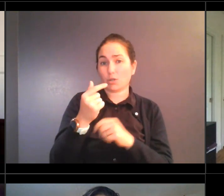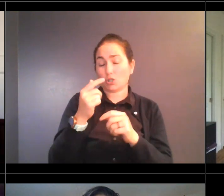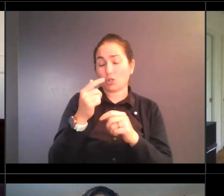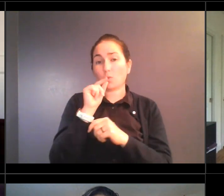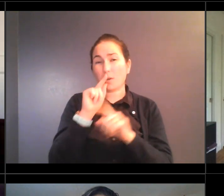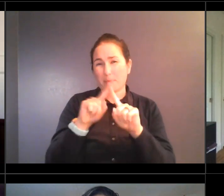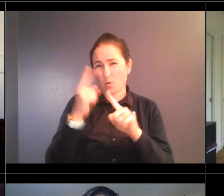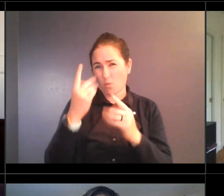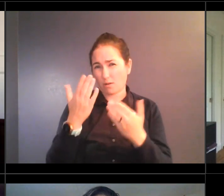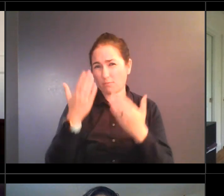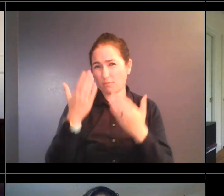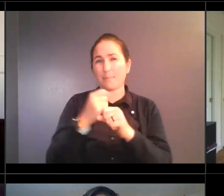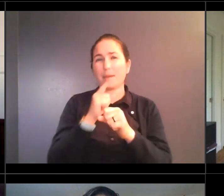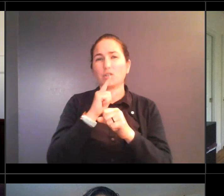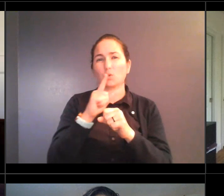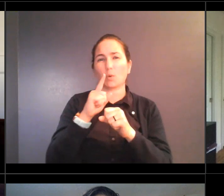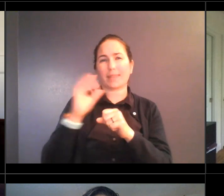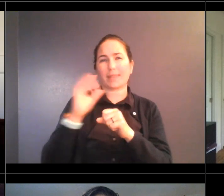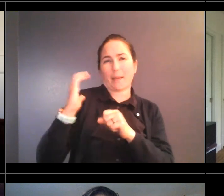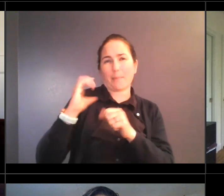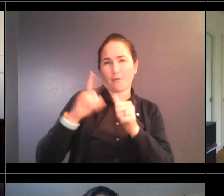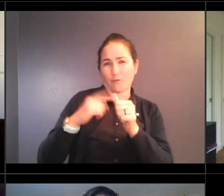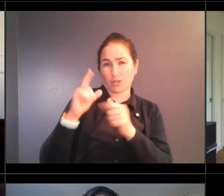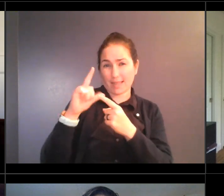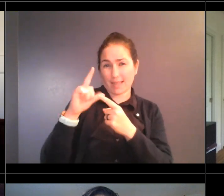hashtags is make sure that you capitalize the first letter in